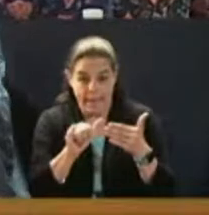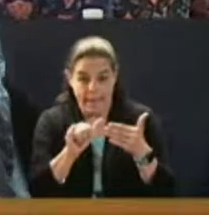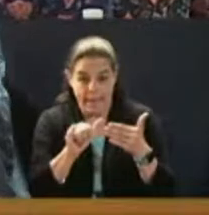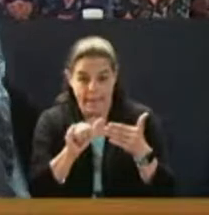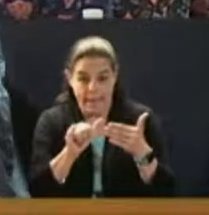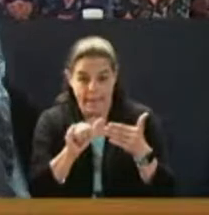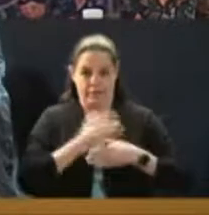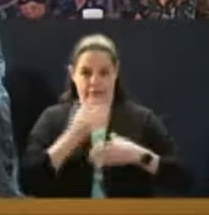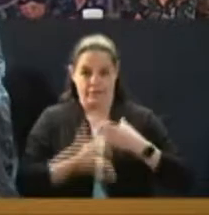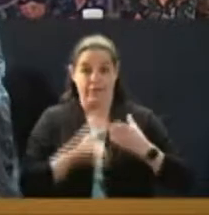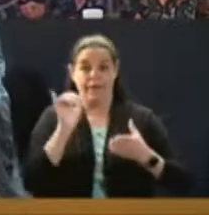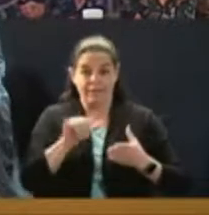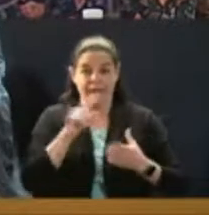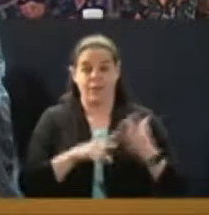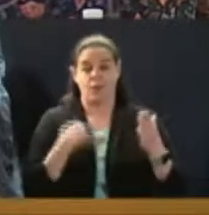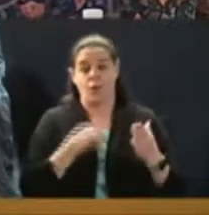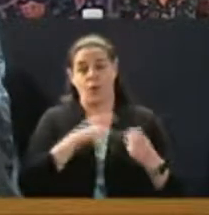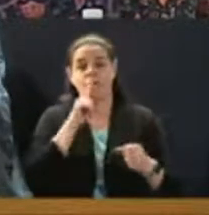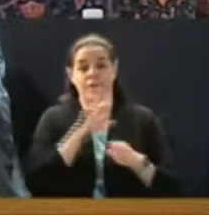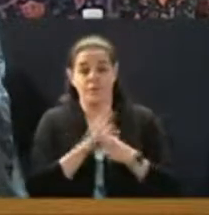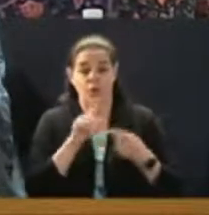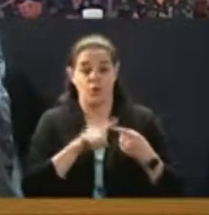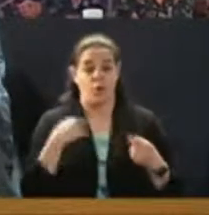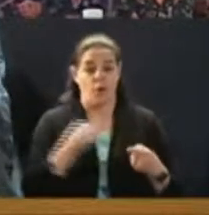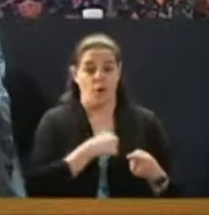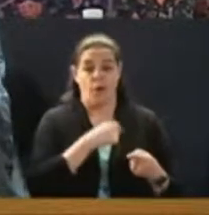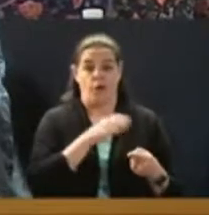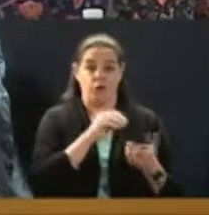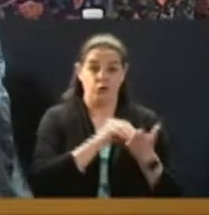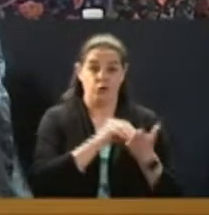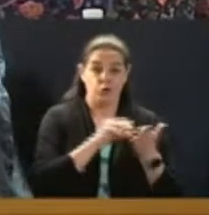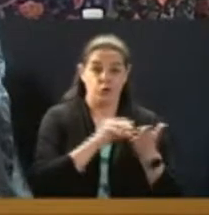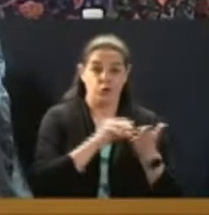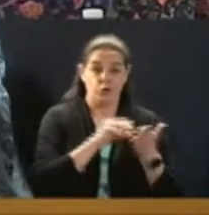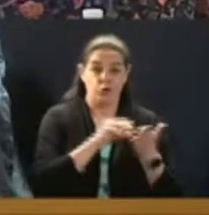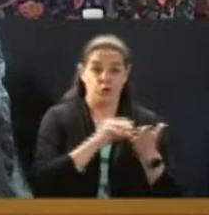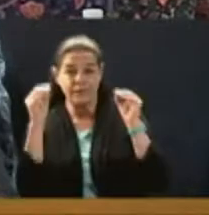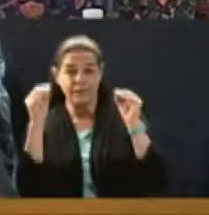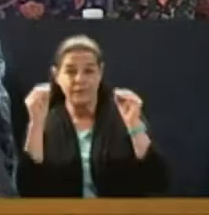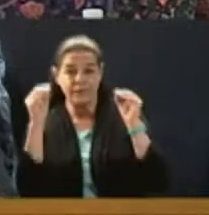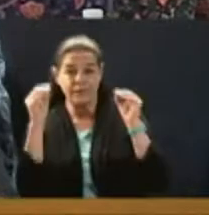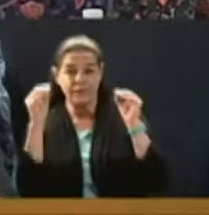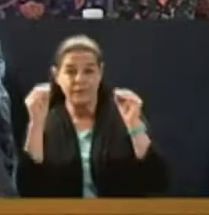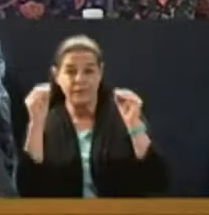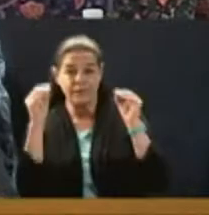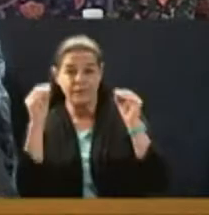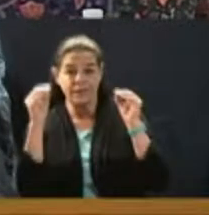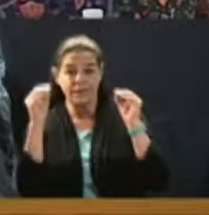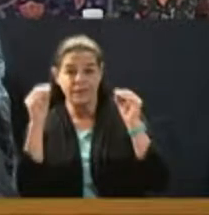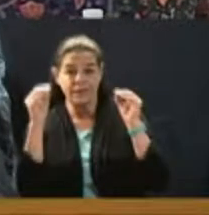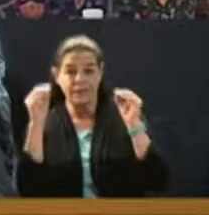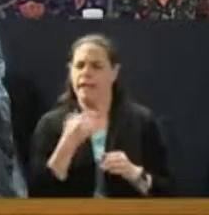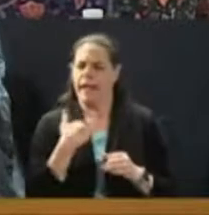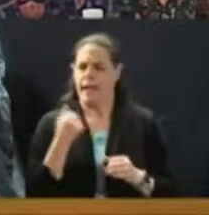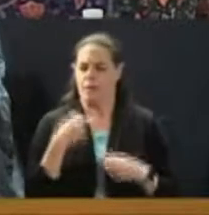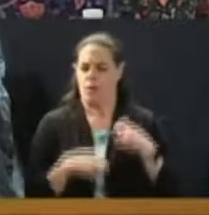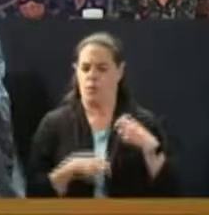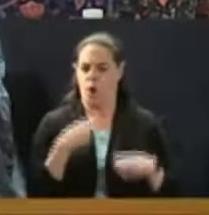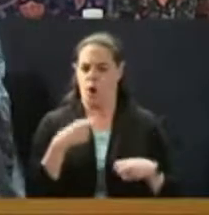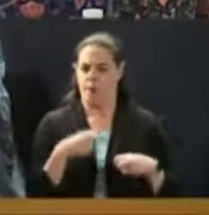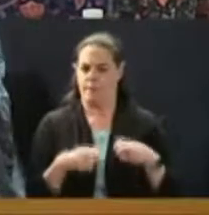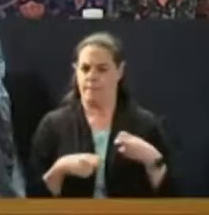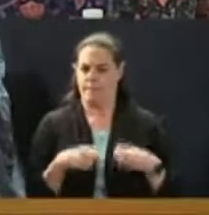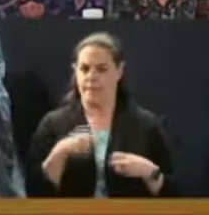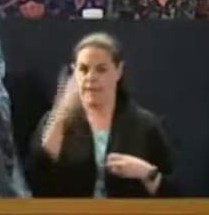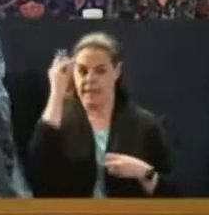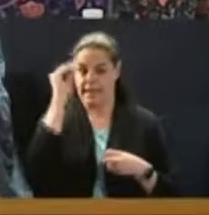is what we committed to our students and to our teachers. And I really have a problem with thinking